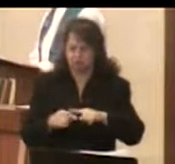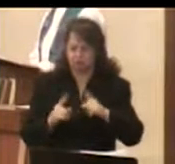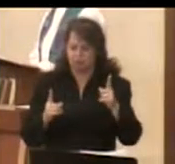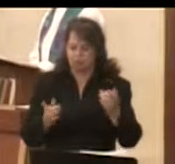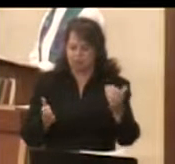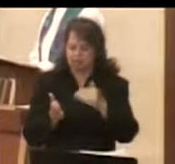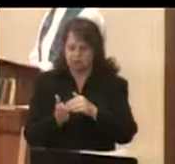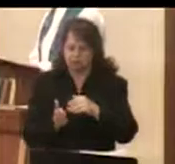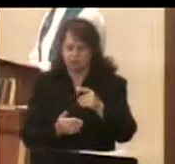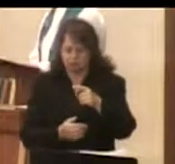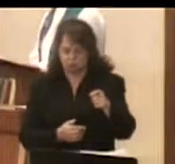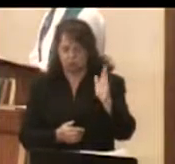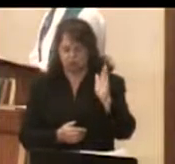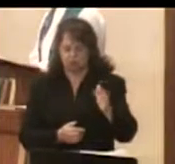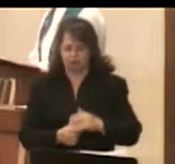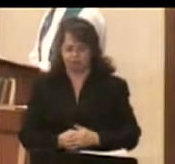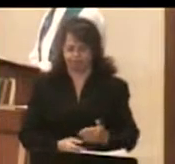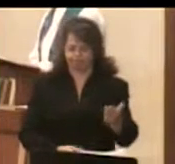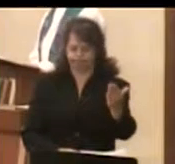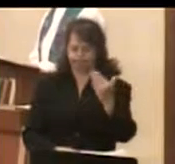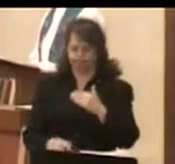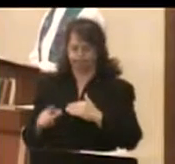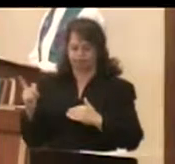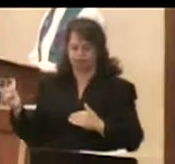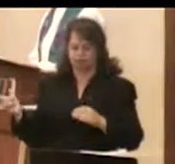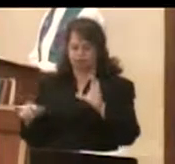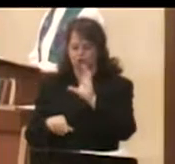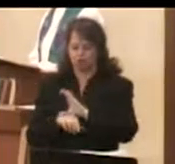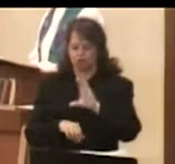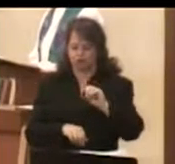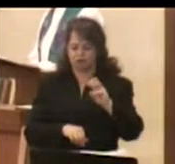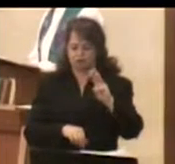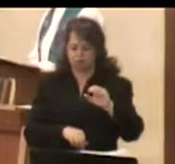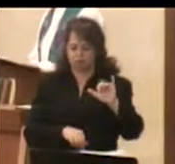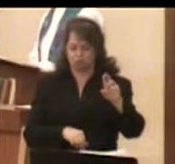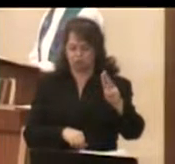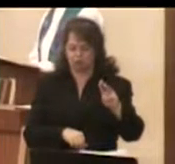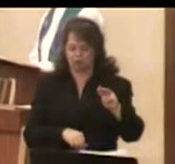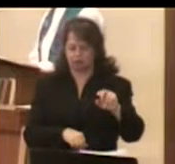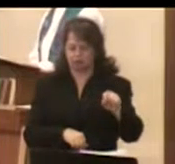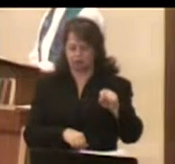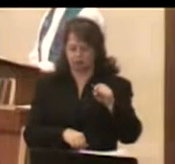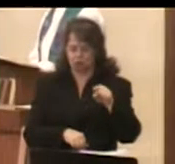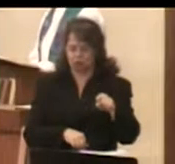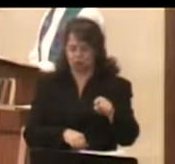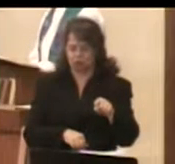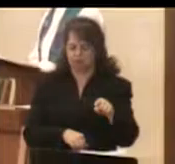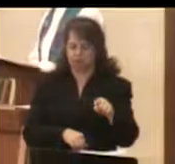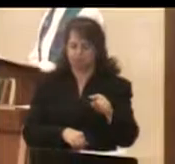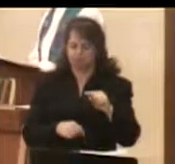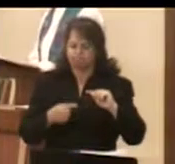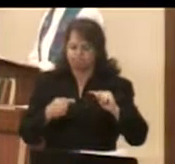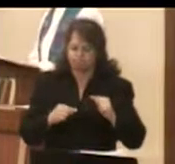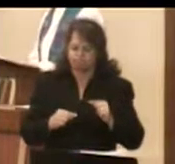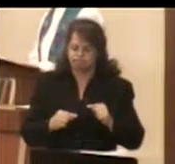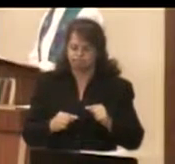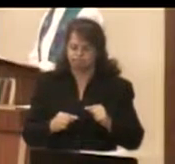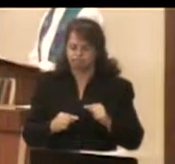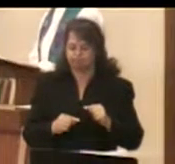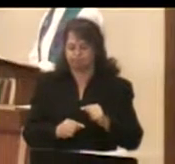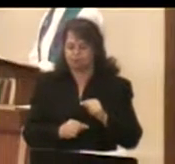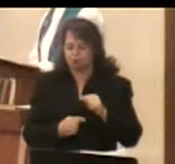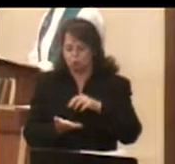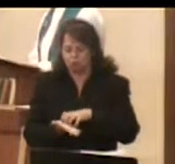Church of Smyrna, I know your affliction and your poverty, even though you are rich. Do not fear what you are about to